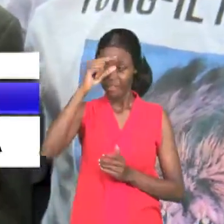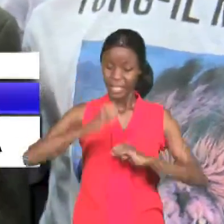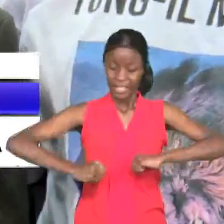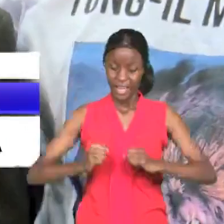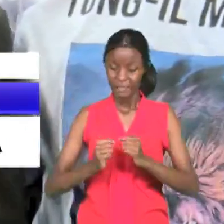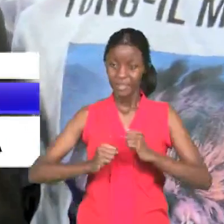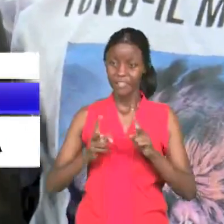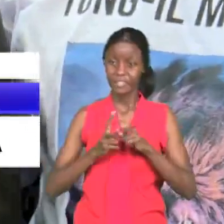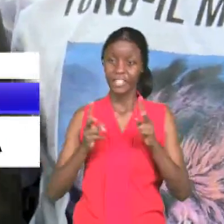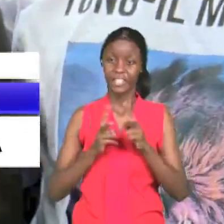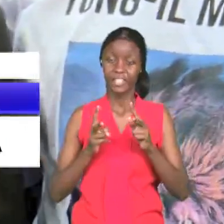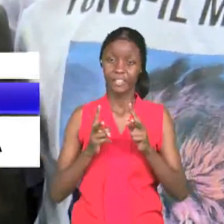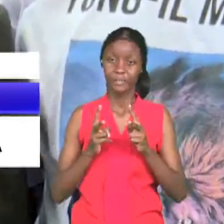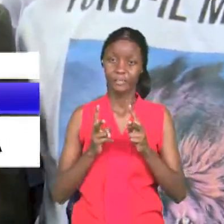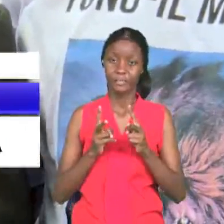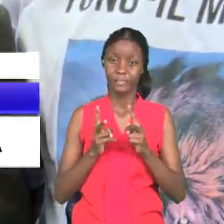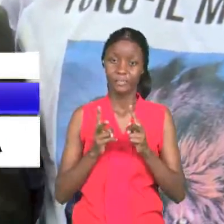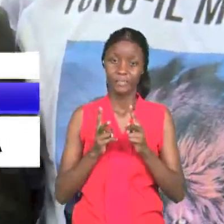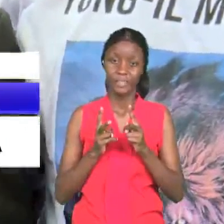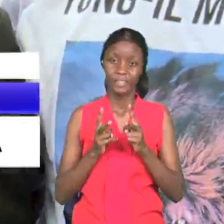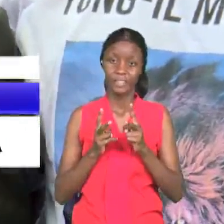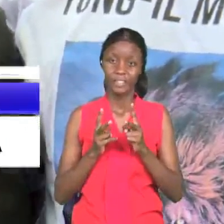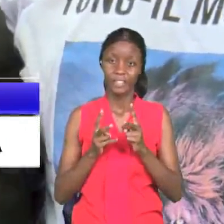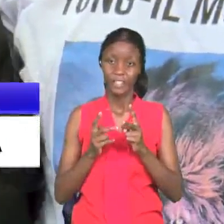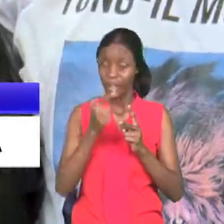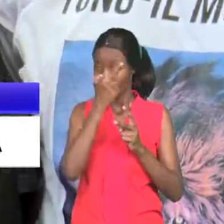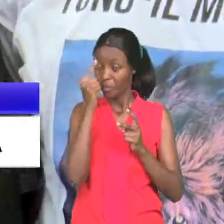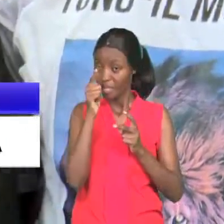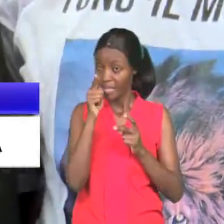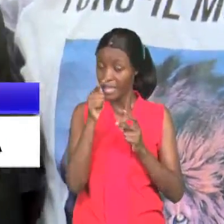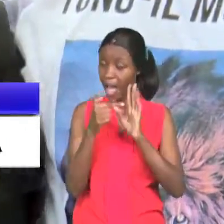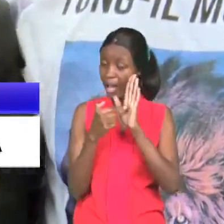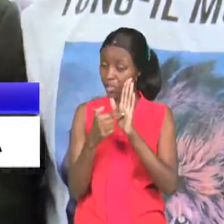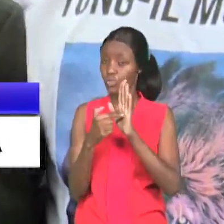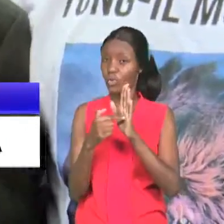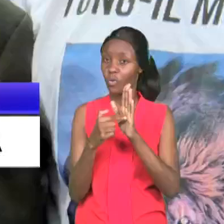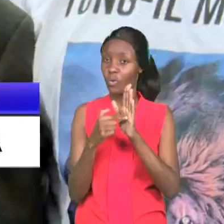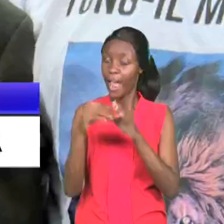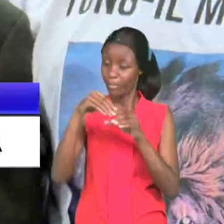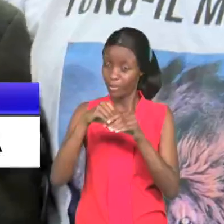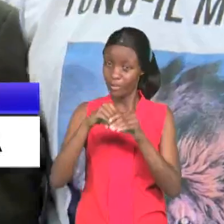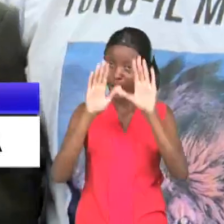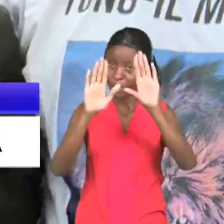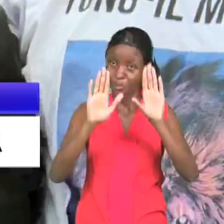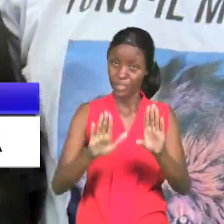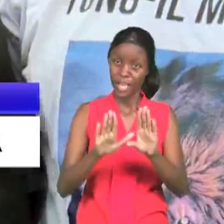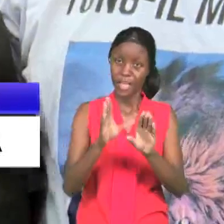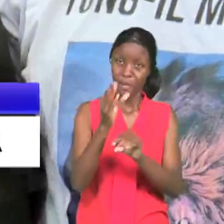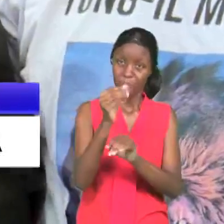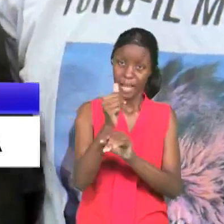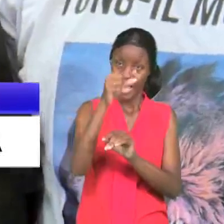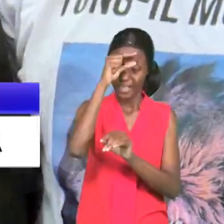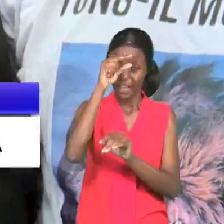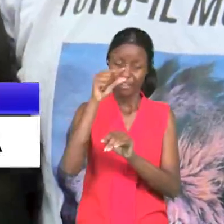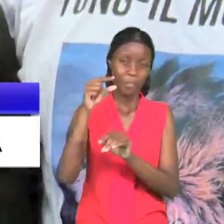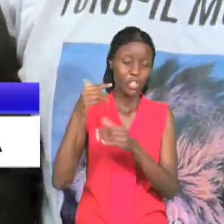sana. Tumeona hiyo kuwekeza tuliwekeza kwa hawa vijana ni ya maana. Pesa ya serikali ya umma